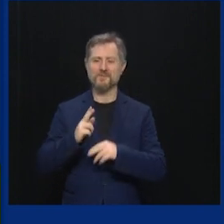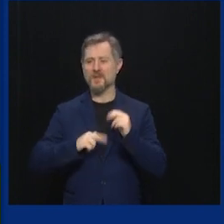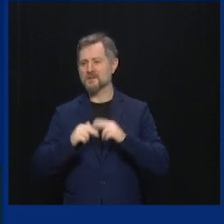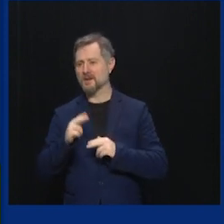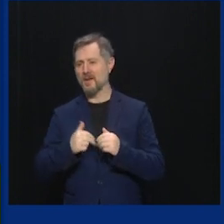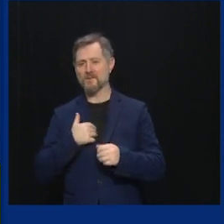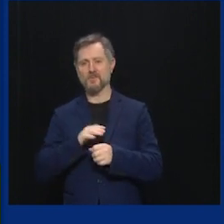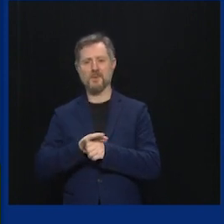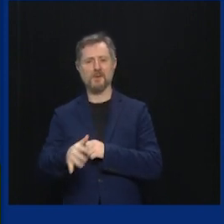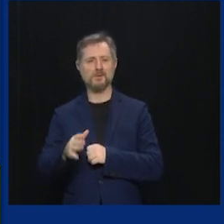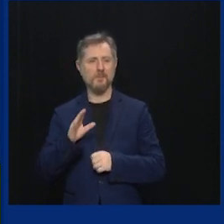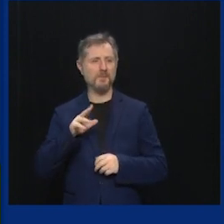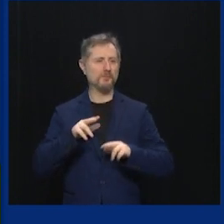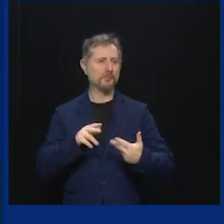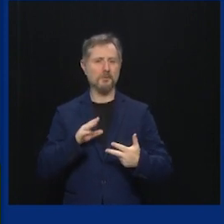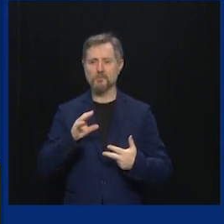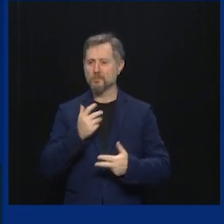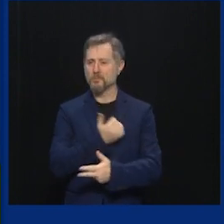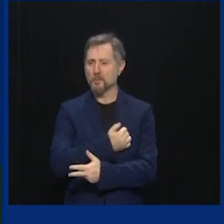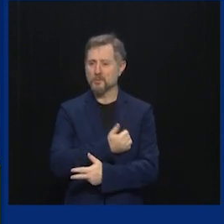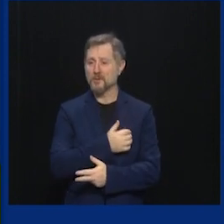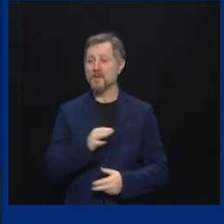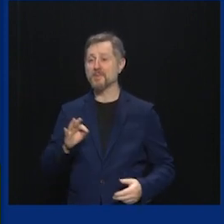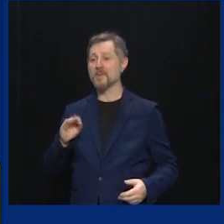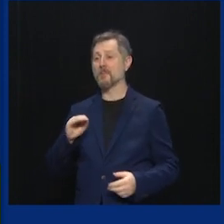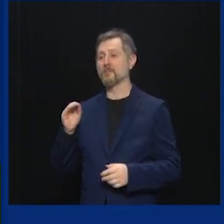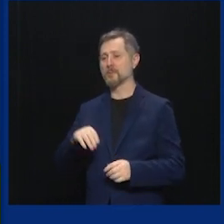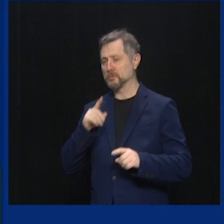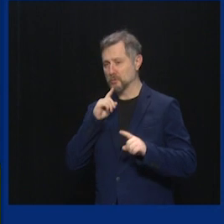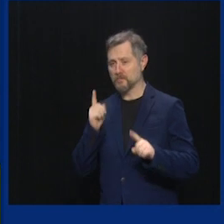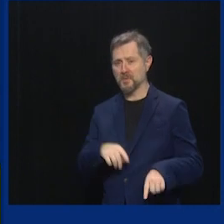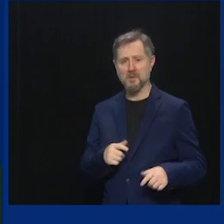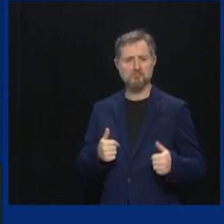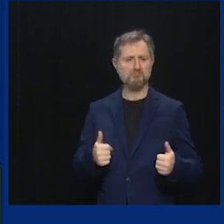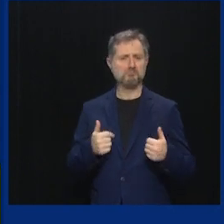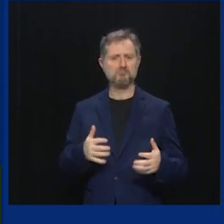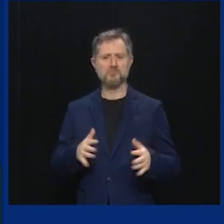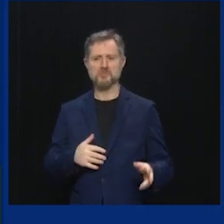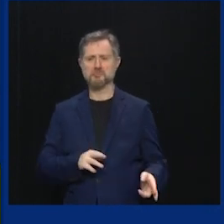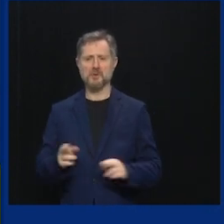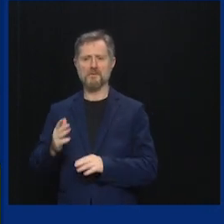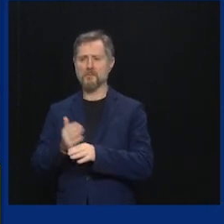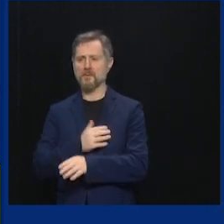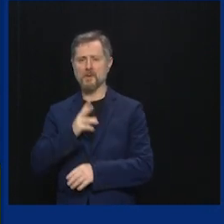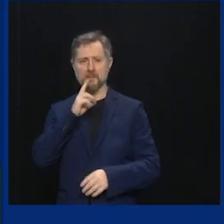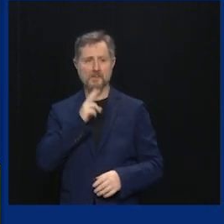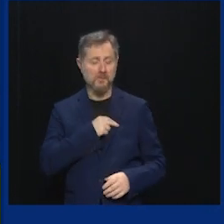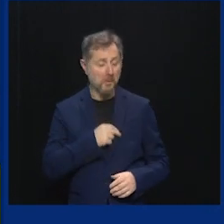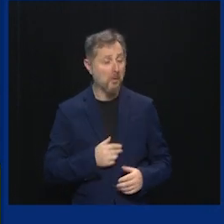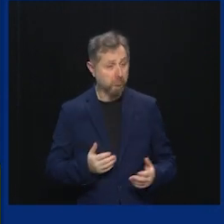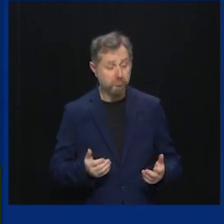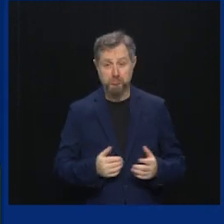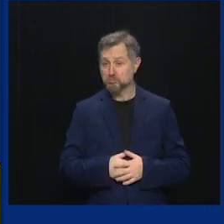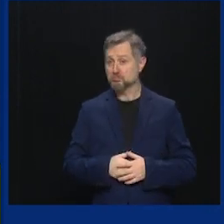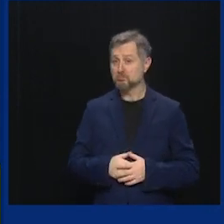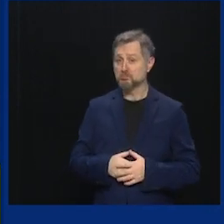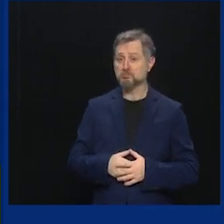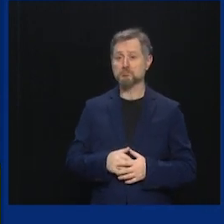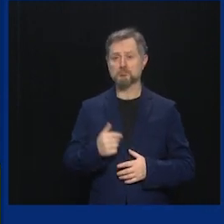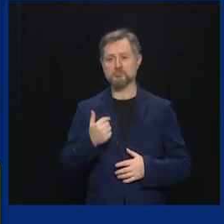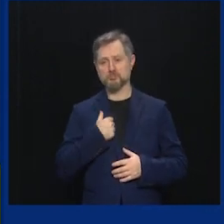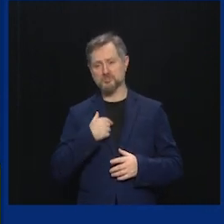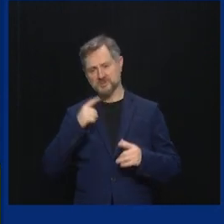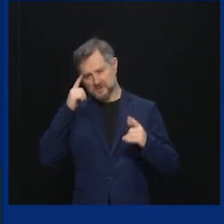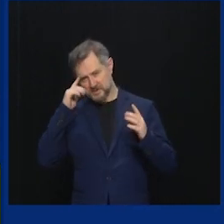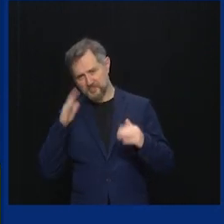available. We had about 90% of them respond and said that they would make boosters available before Thanksgiving. So we're anticipating to see a healthy number